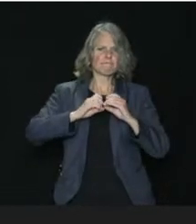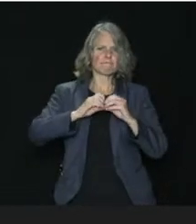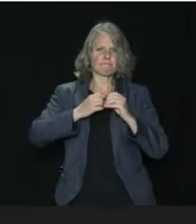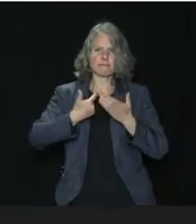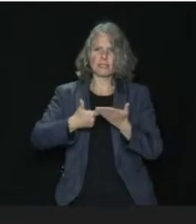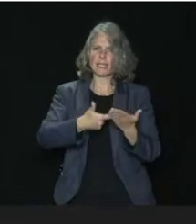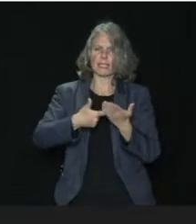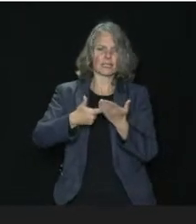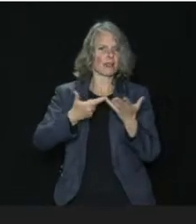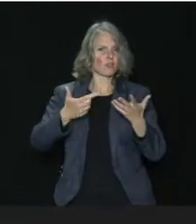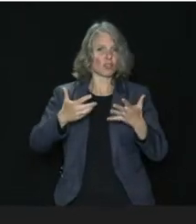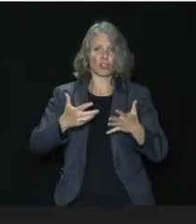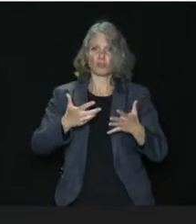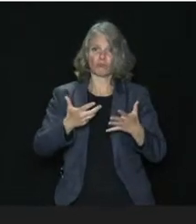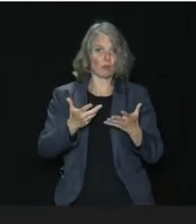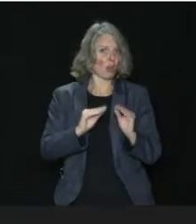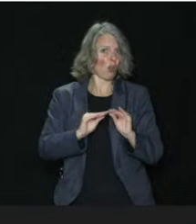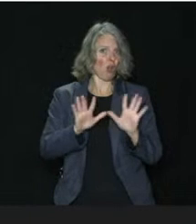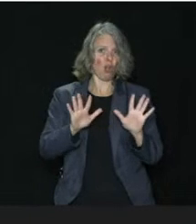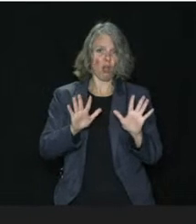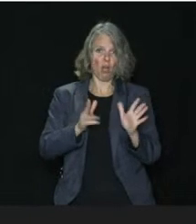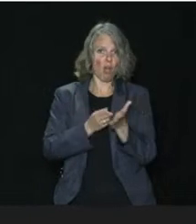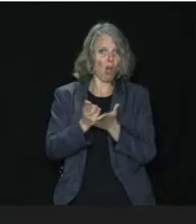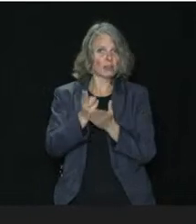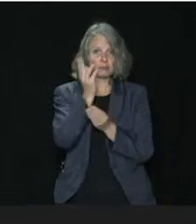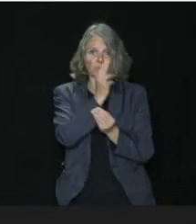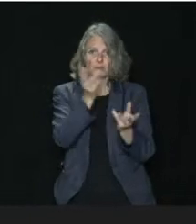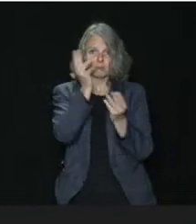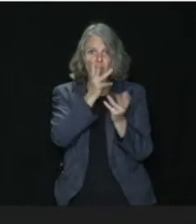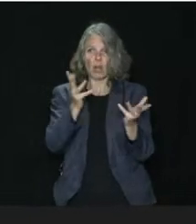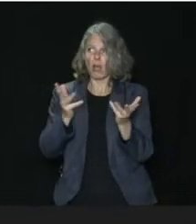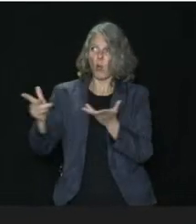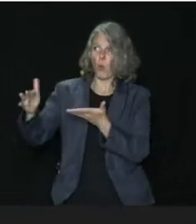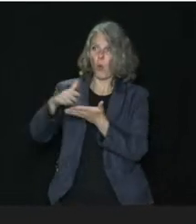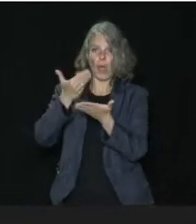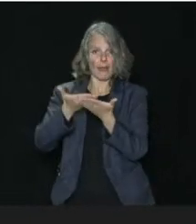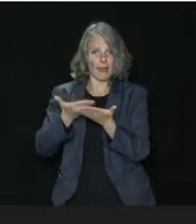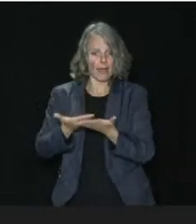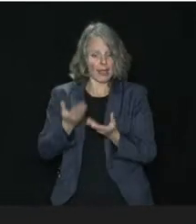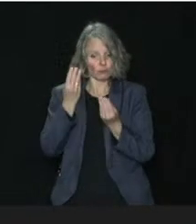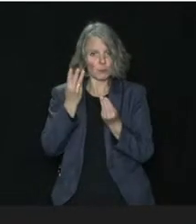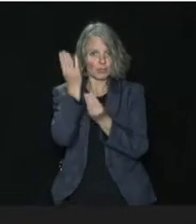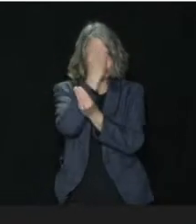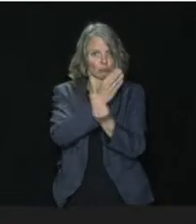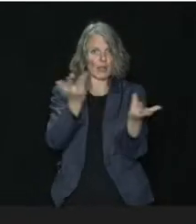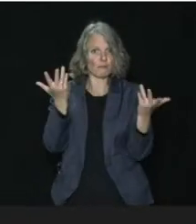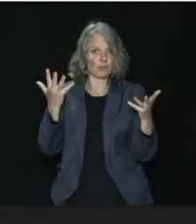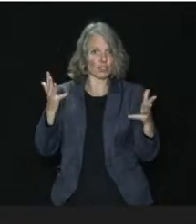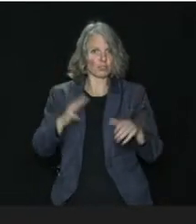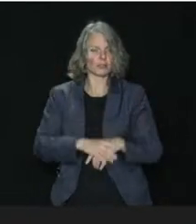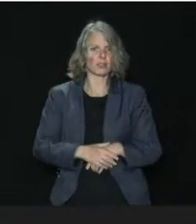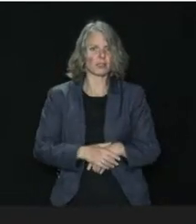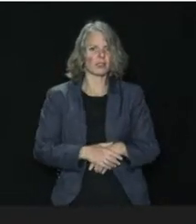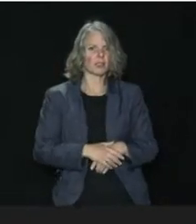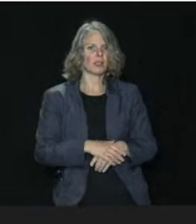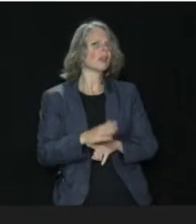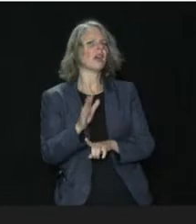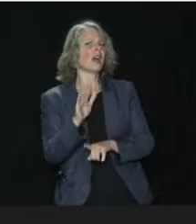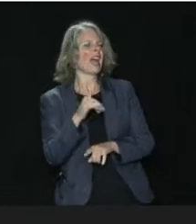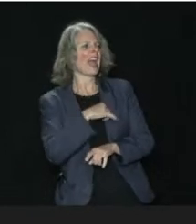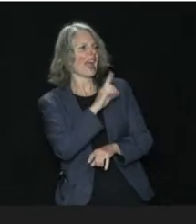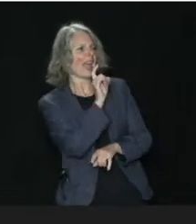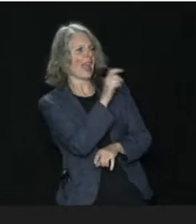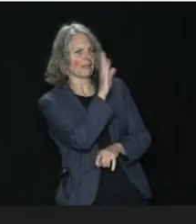and we've spoken with transparency about all of the information that's available. Hi, it's Tom Perry from CBC. I just wanted to ask Dr. Tam, just so that